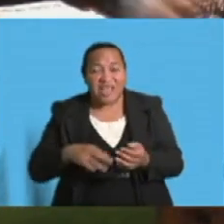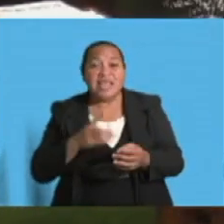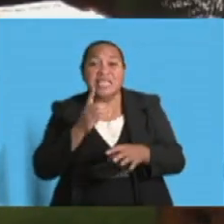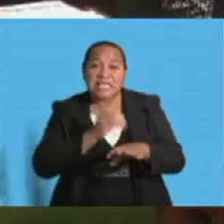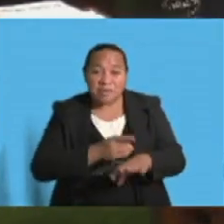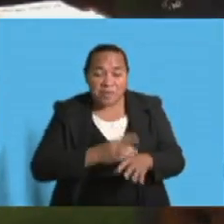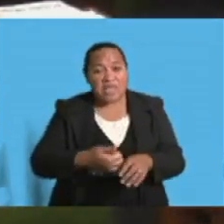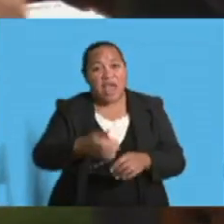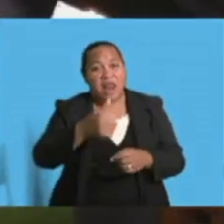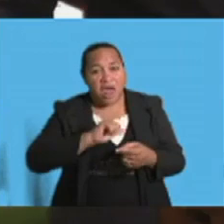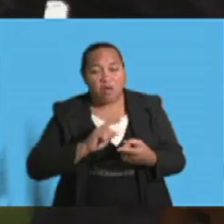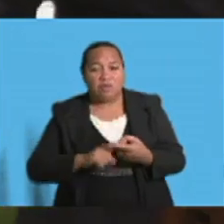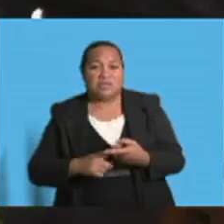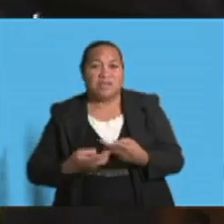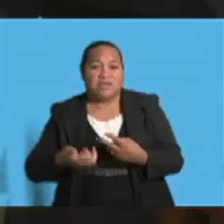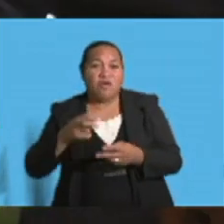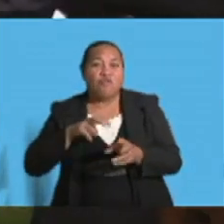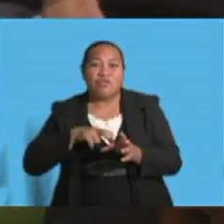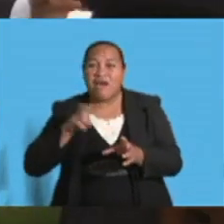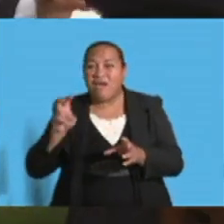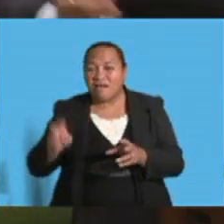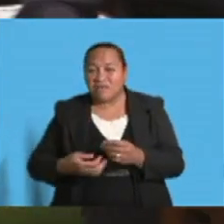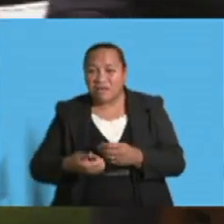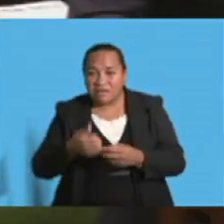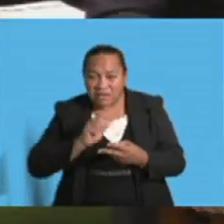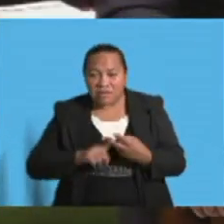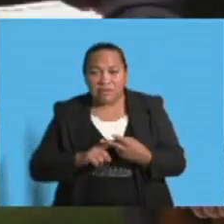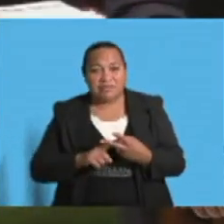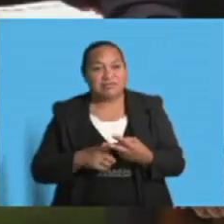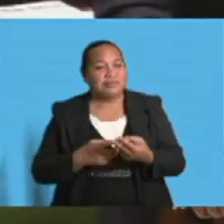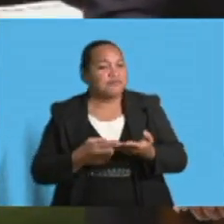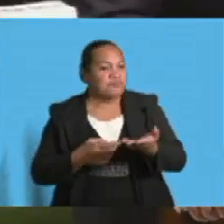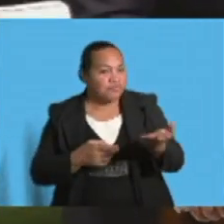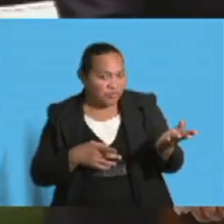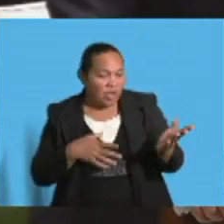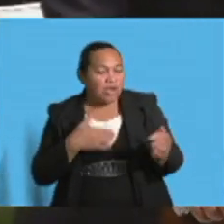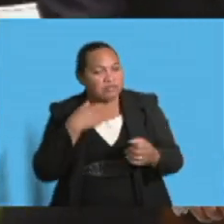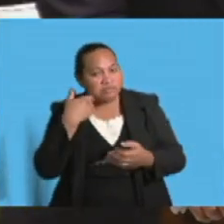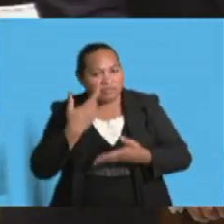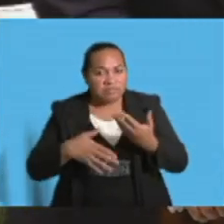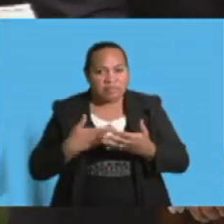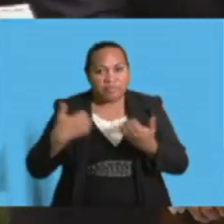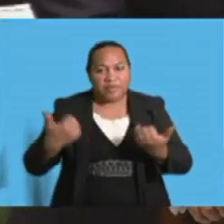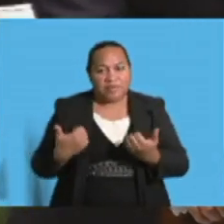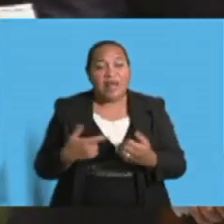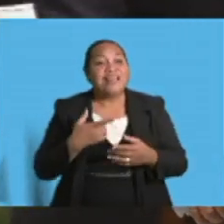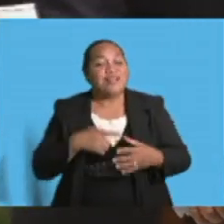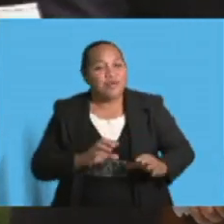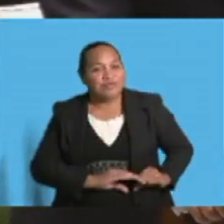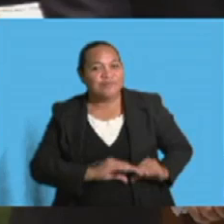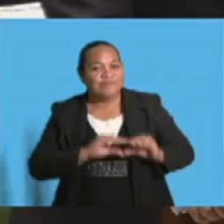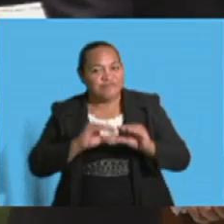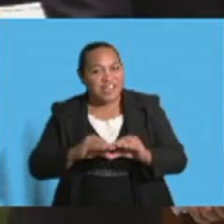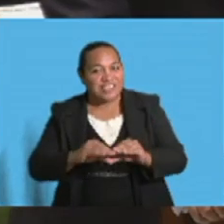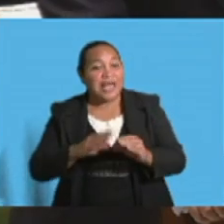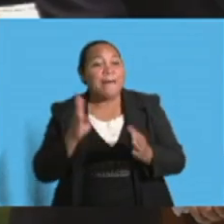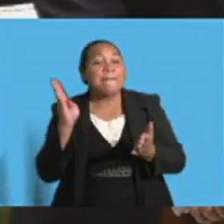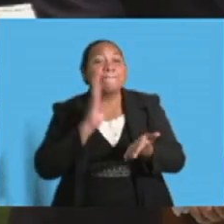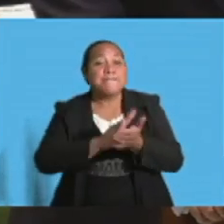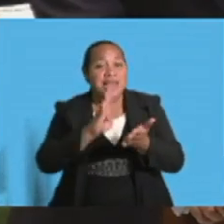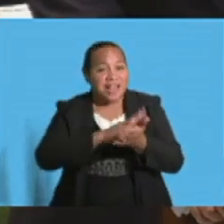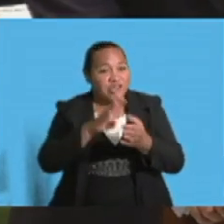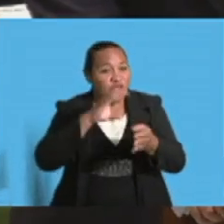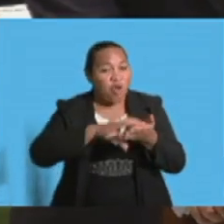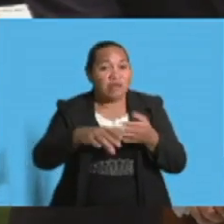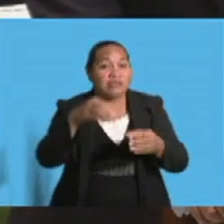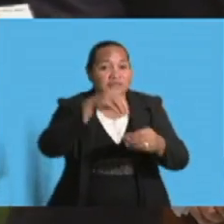And Honourable Minister for Social Welfare has spoken a lot about this matter. That's how we were able to invest $1 billion in education. That's how we